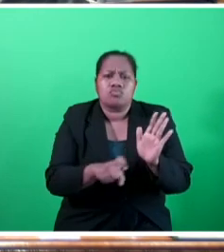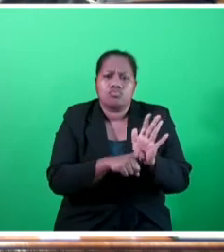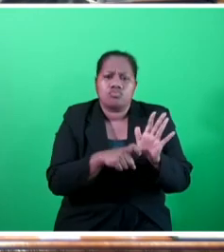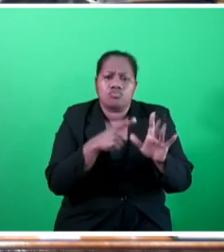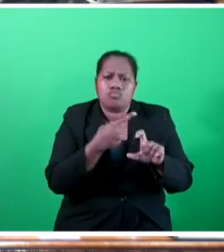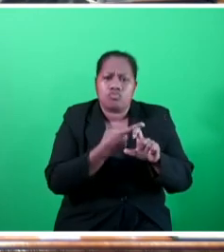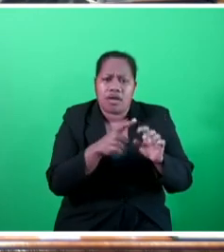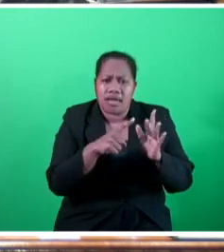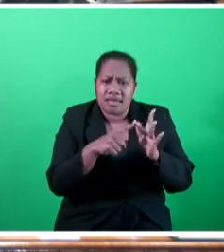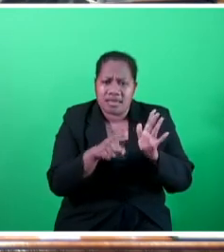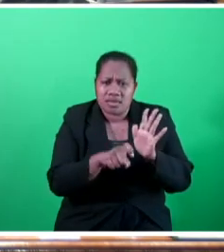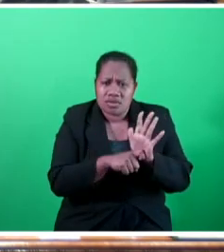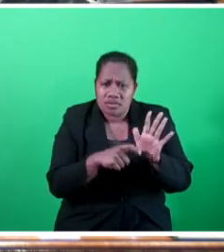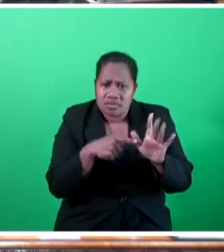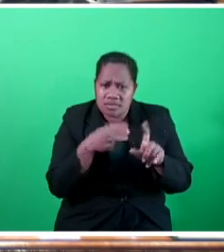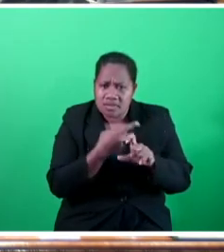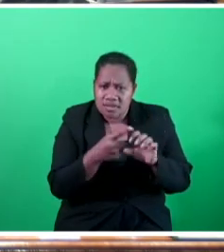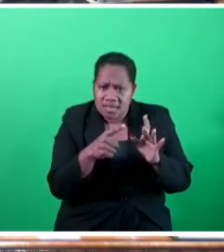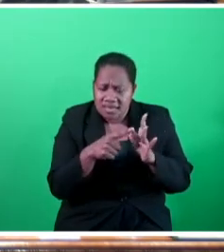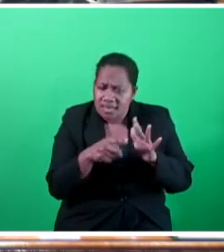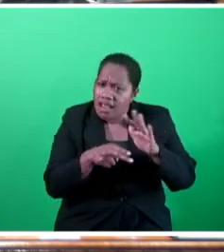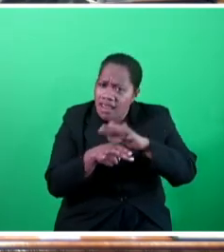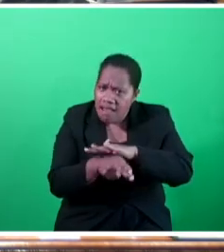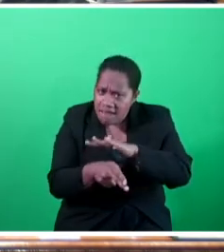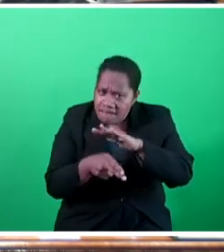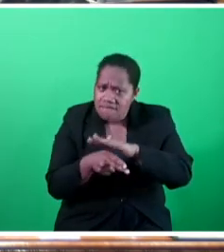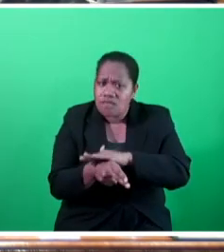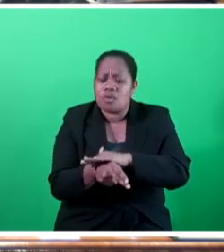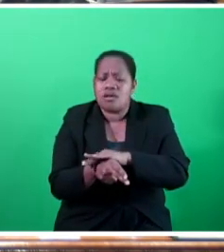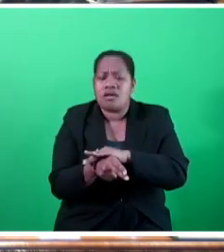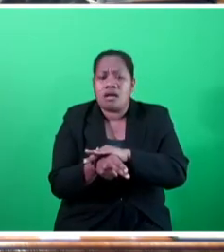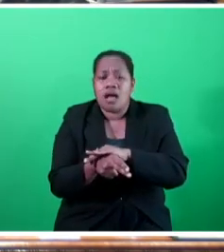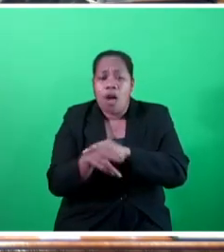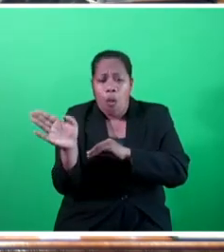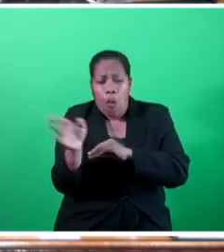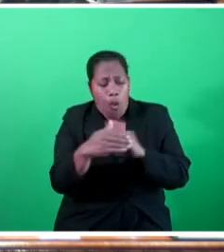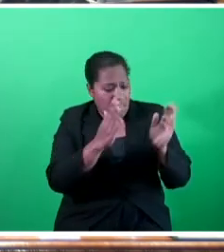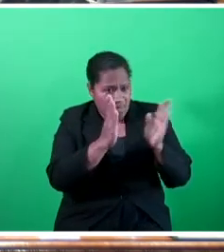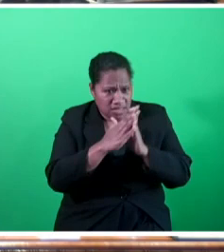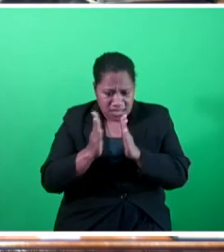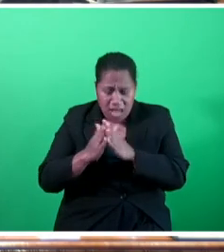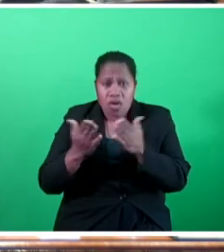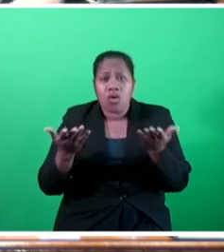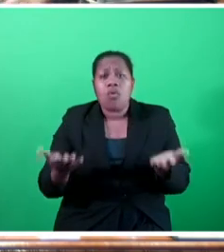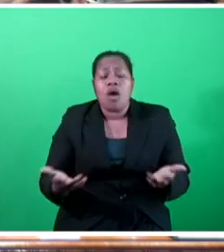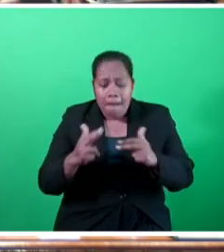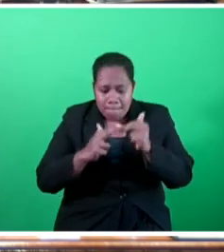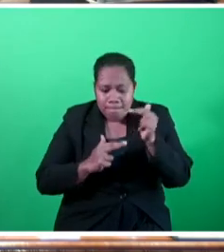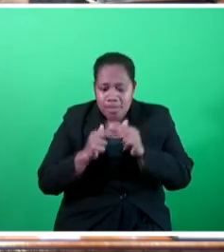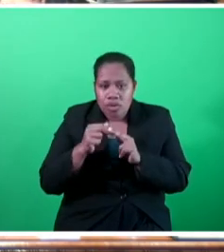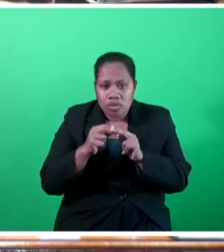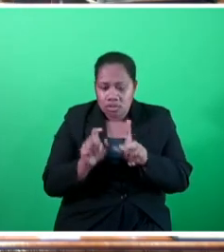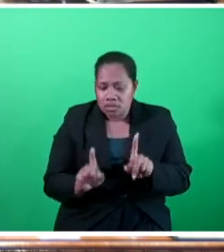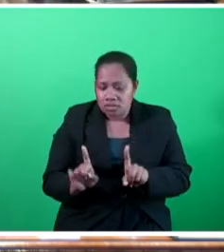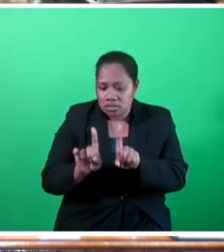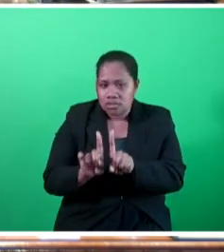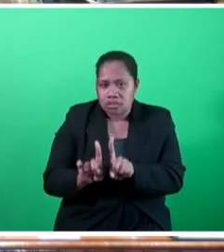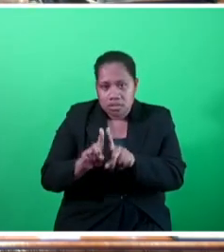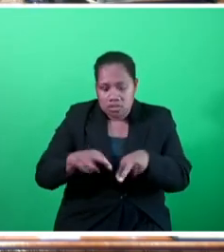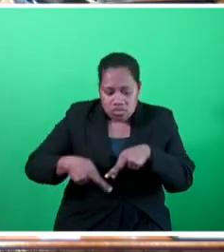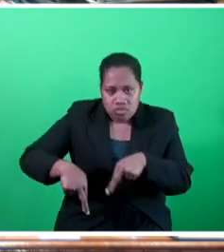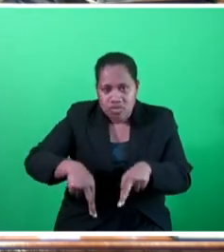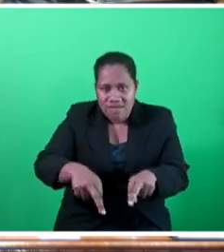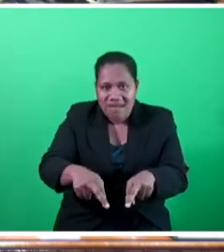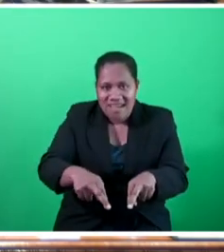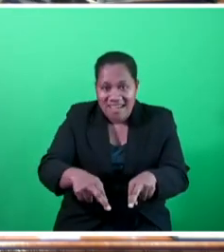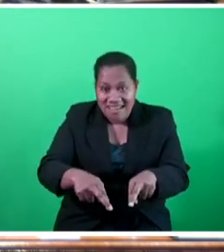photographs, Navu, of course, not forgetting. All of these towns were built along the river banks, and the accessibility was not by the Queen's Road or the King's Road,